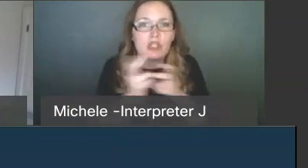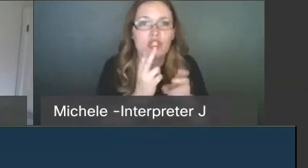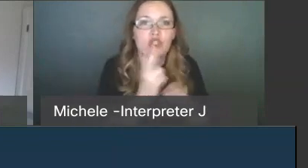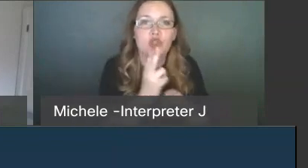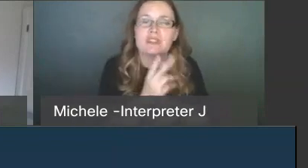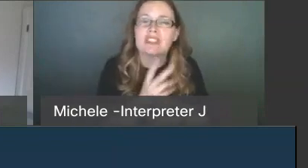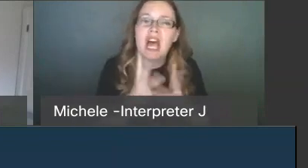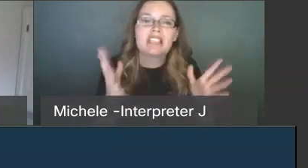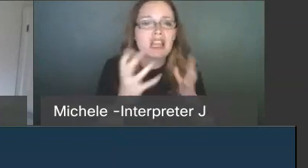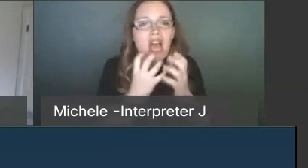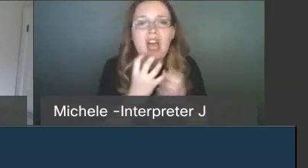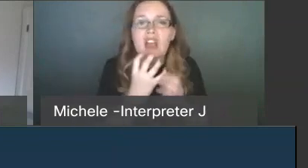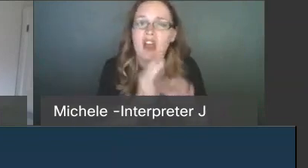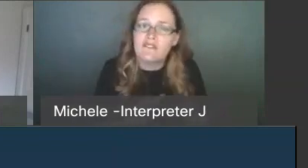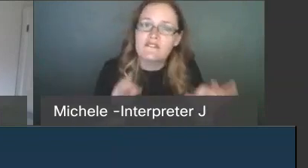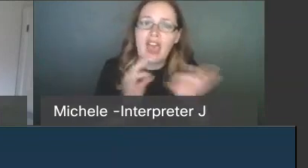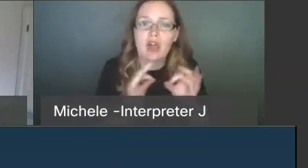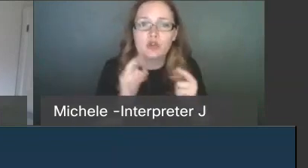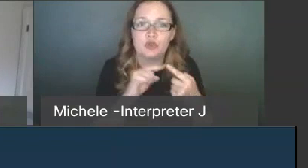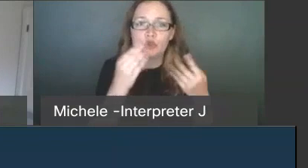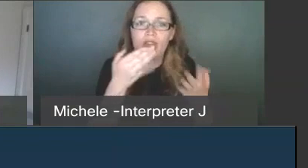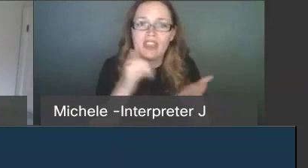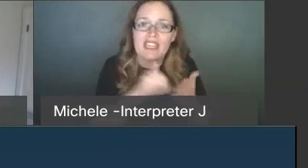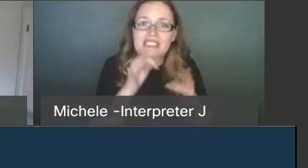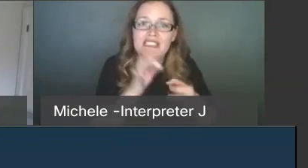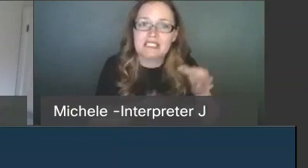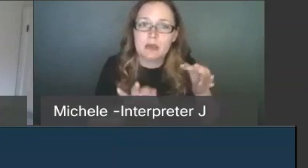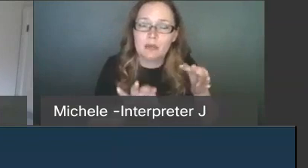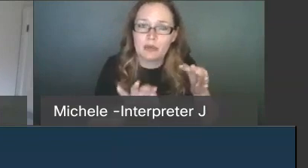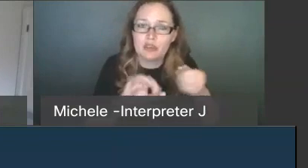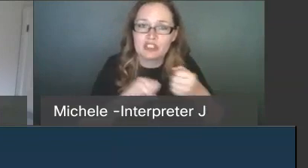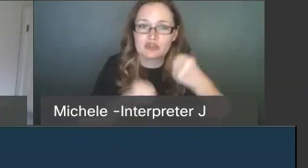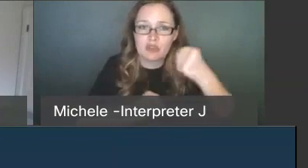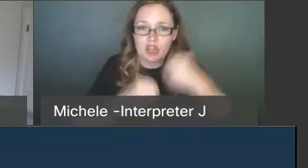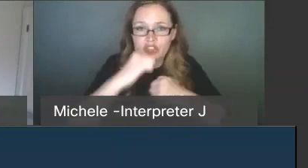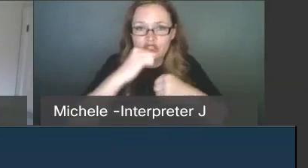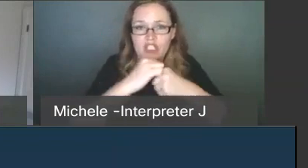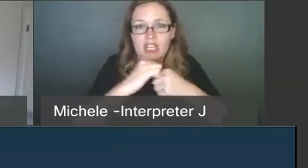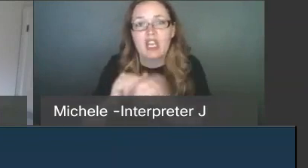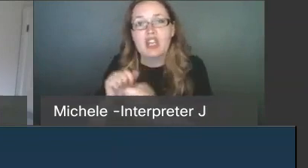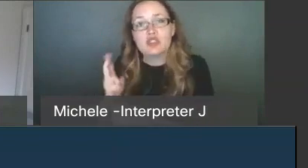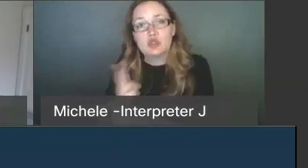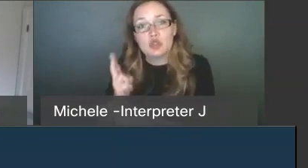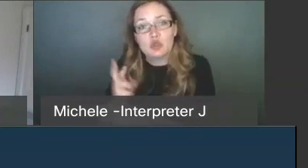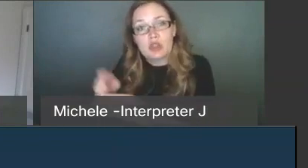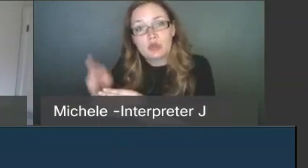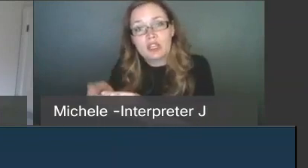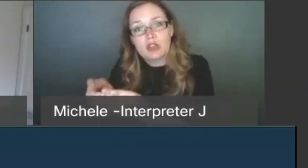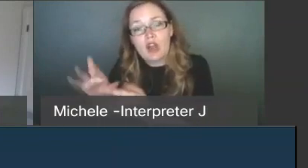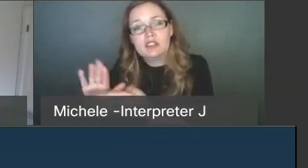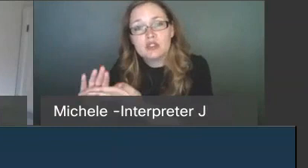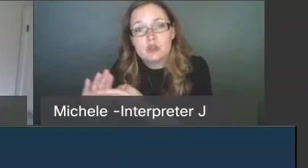simple framework for thinking about how we use and translate risk assessment results into policy and